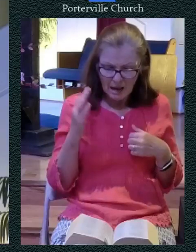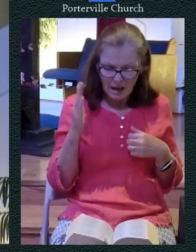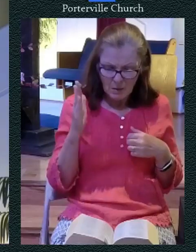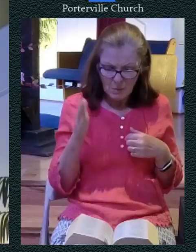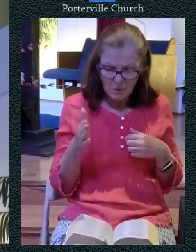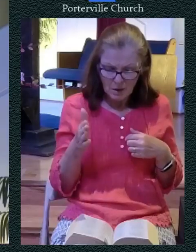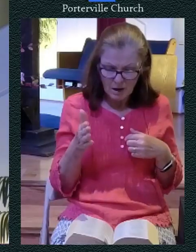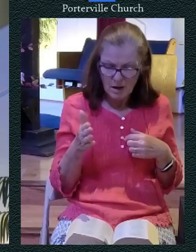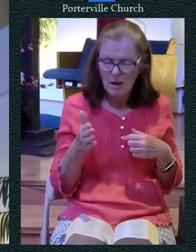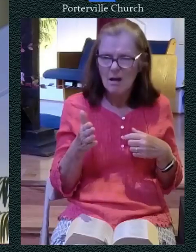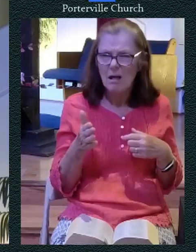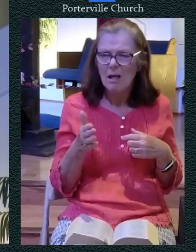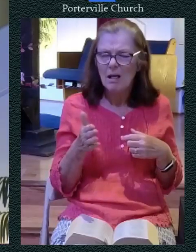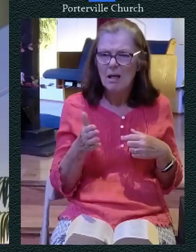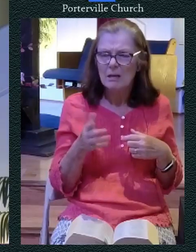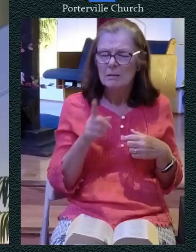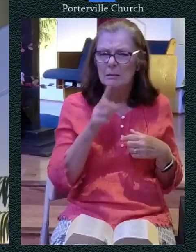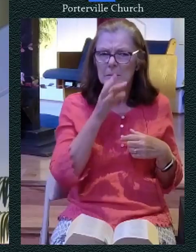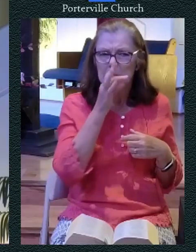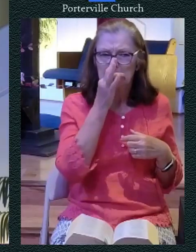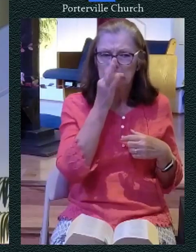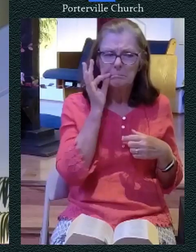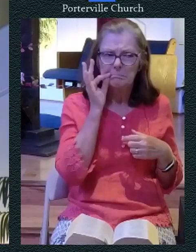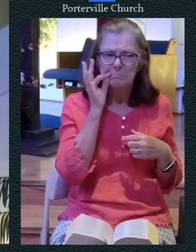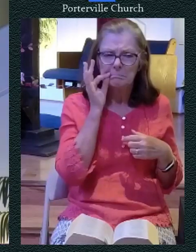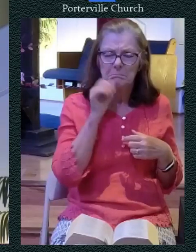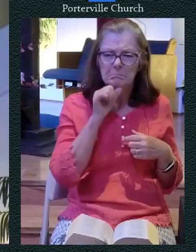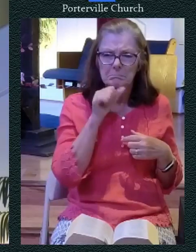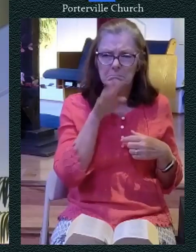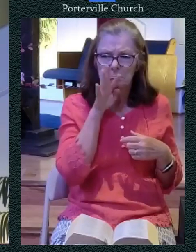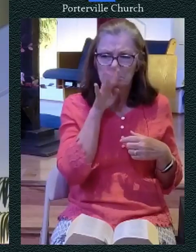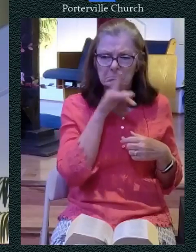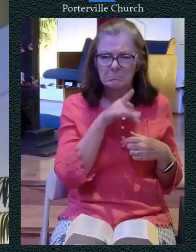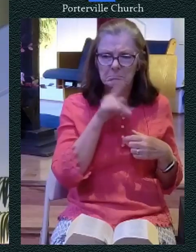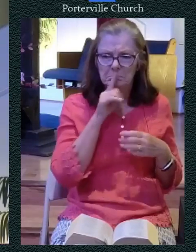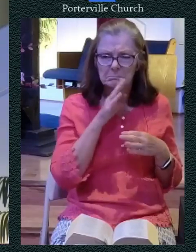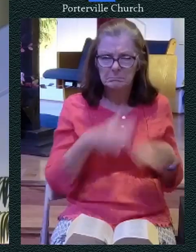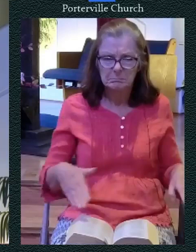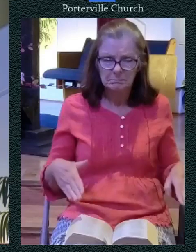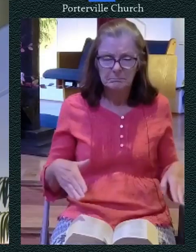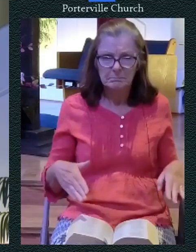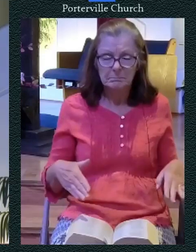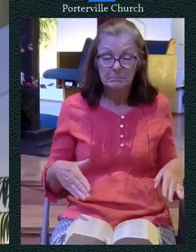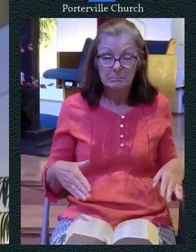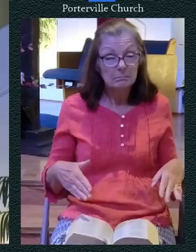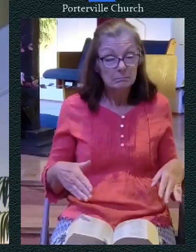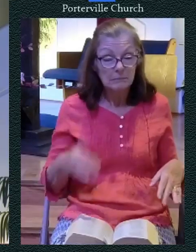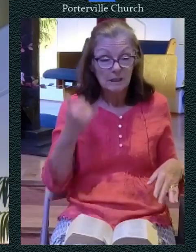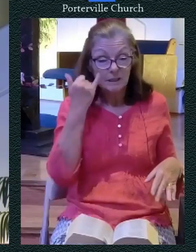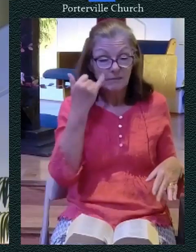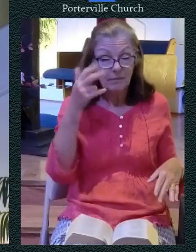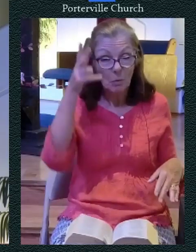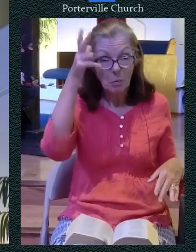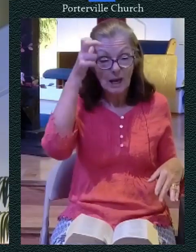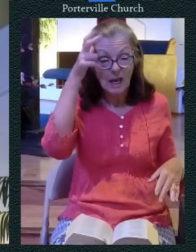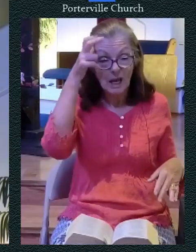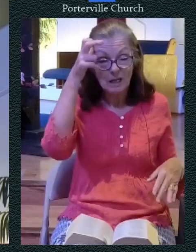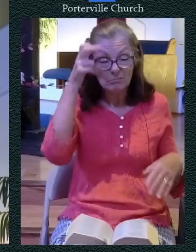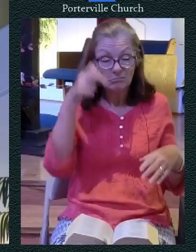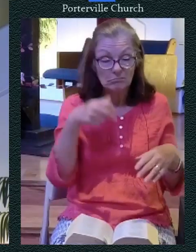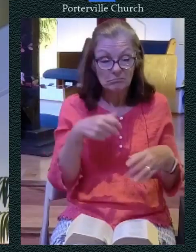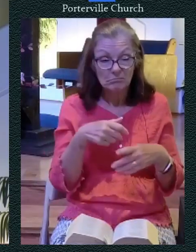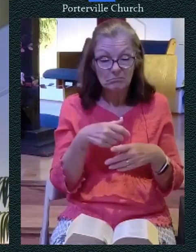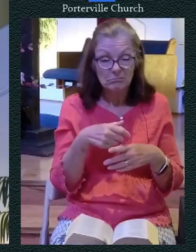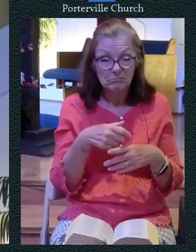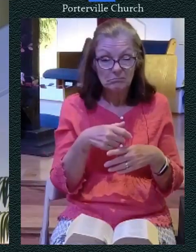of zip my lip and not speak and be quiet as long as the wicked are. One translation, we were